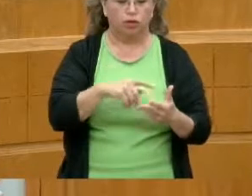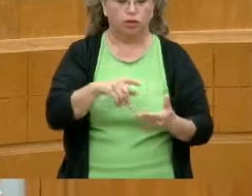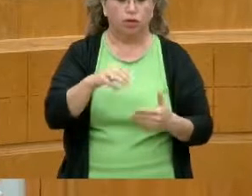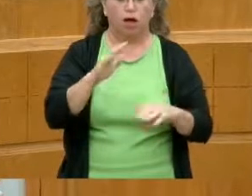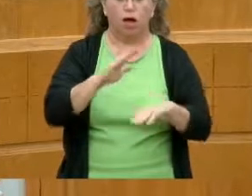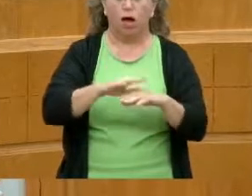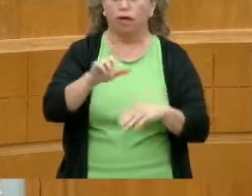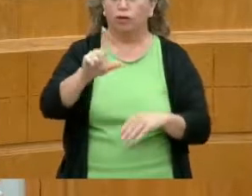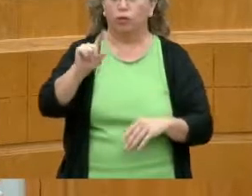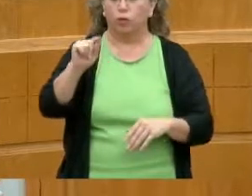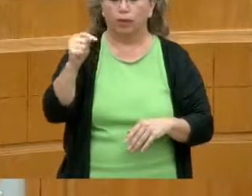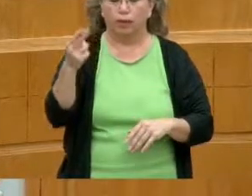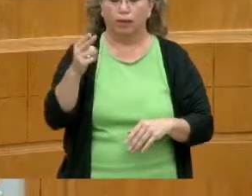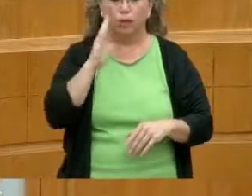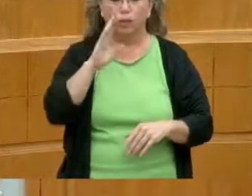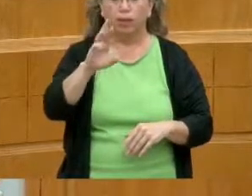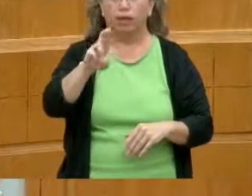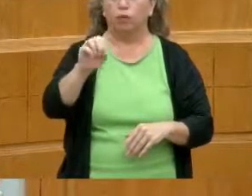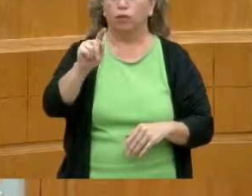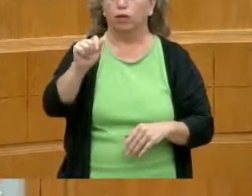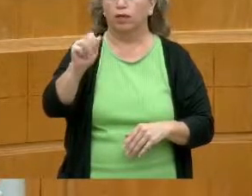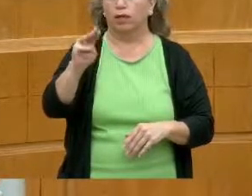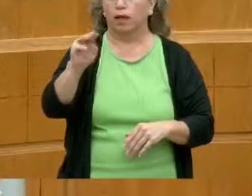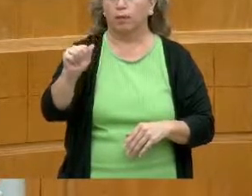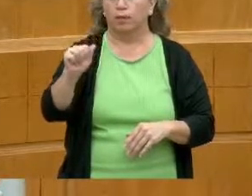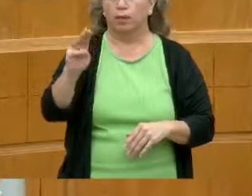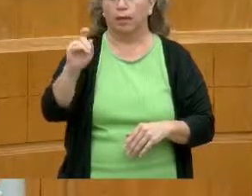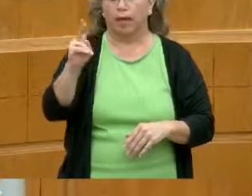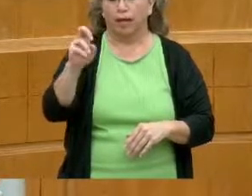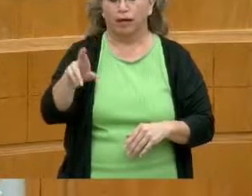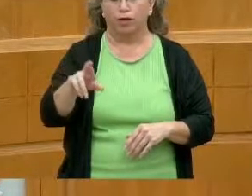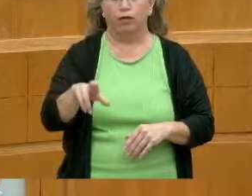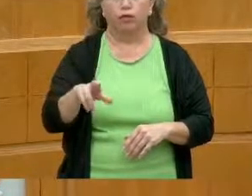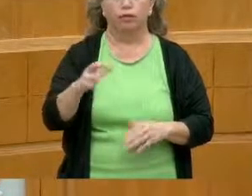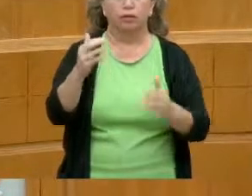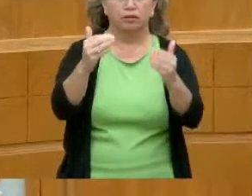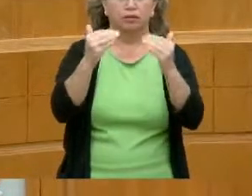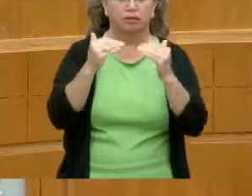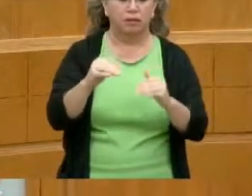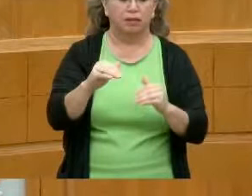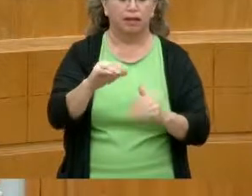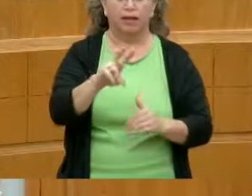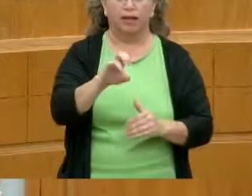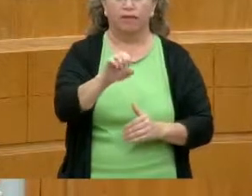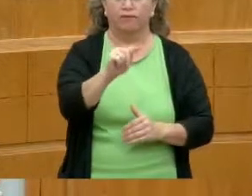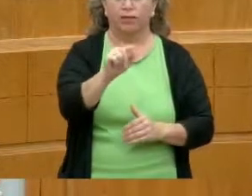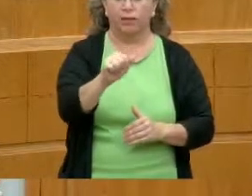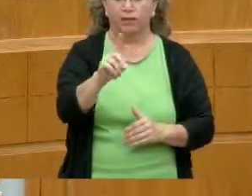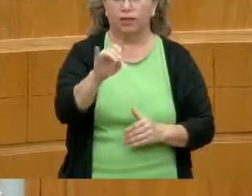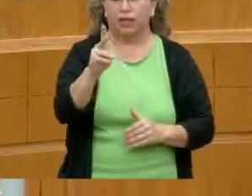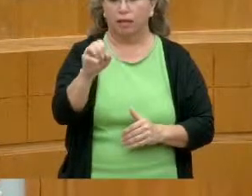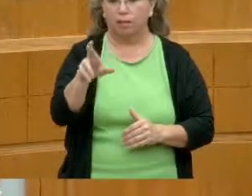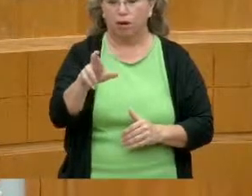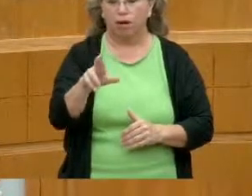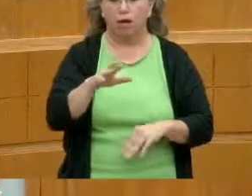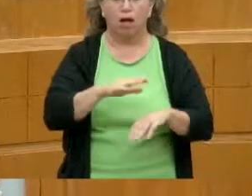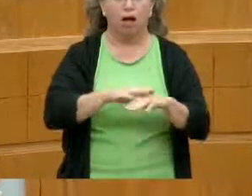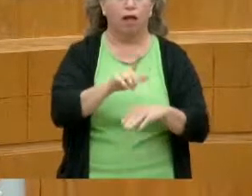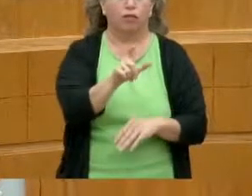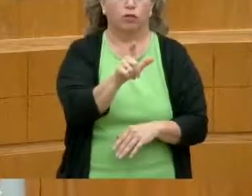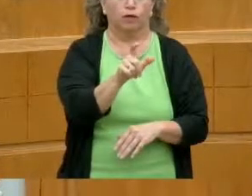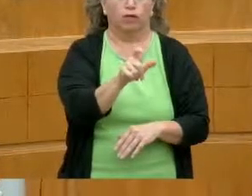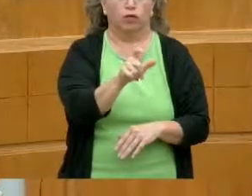be Retama Manor. Also on the 20th will be Vista Del Mar. And then the 21st, there's 2